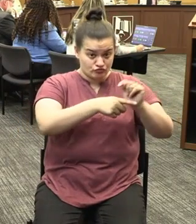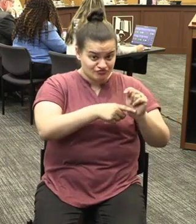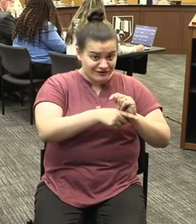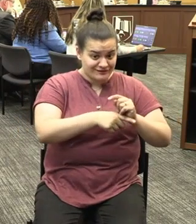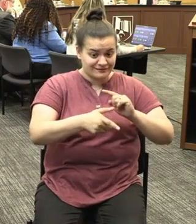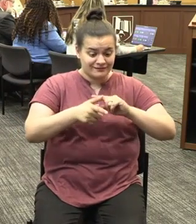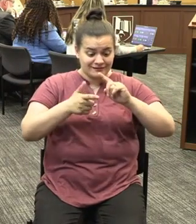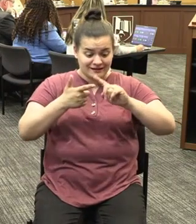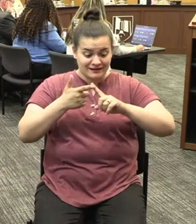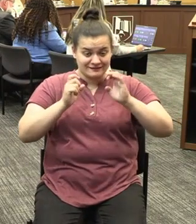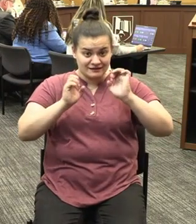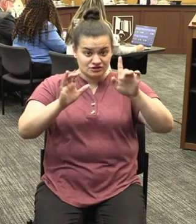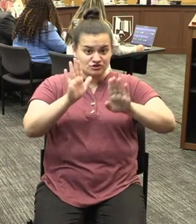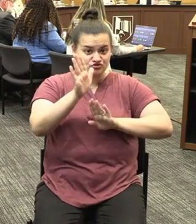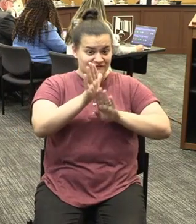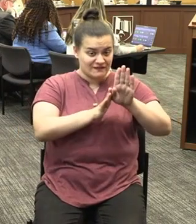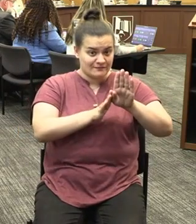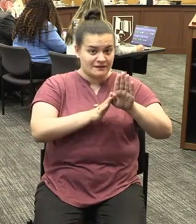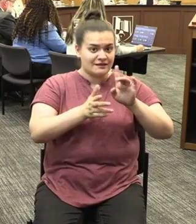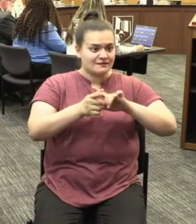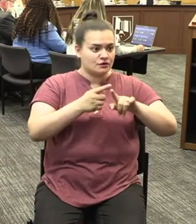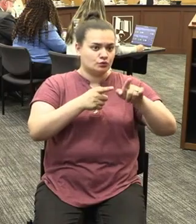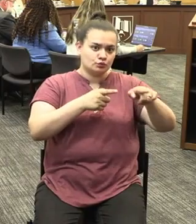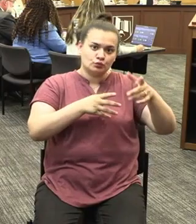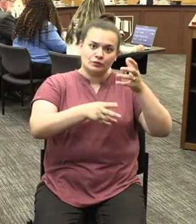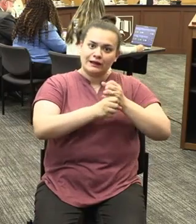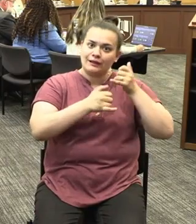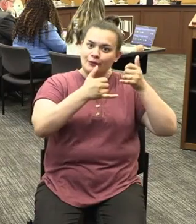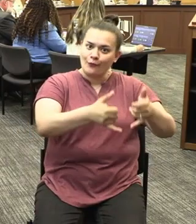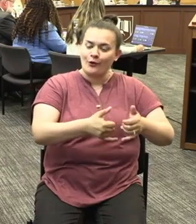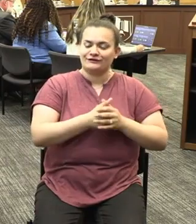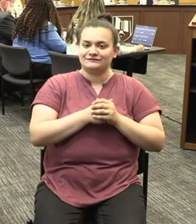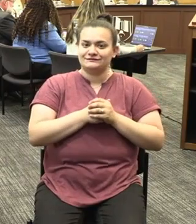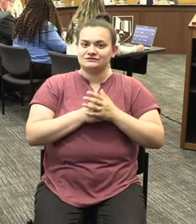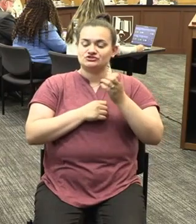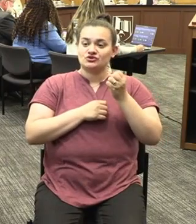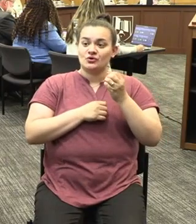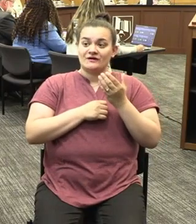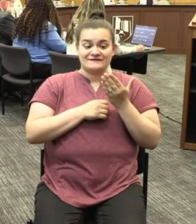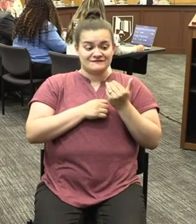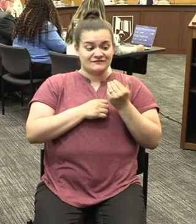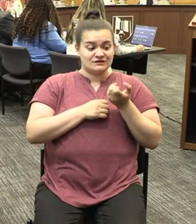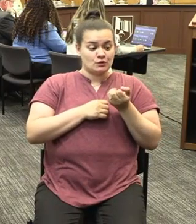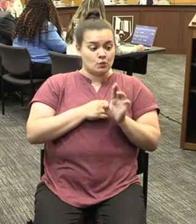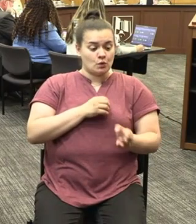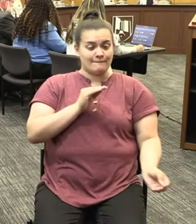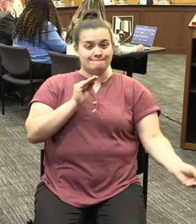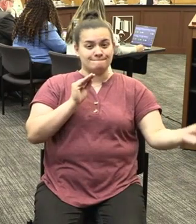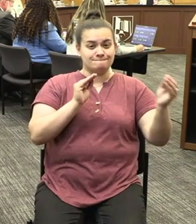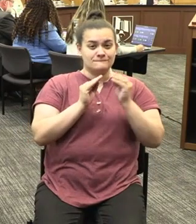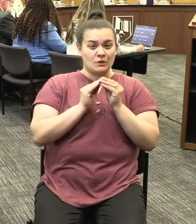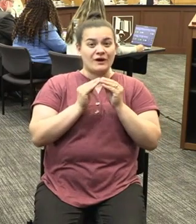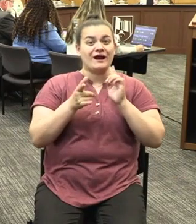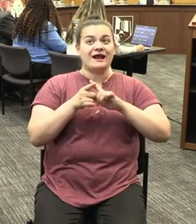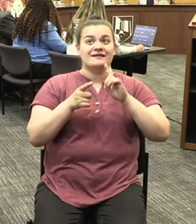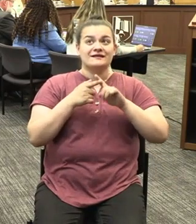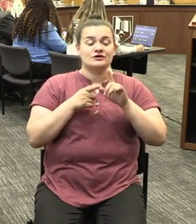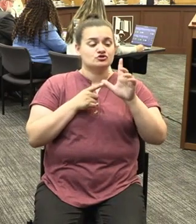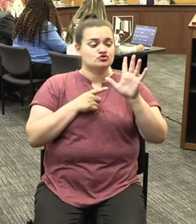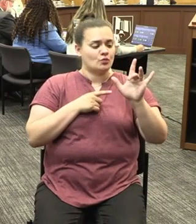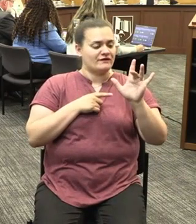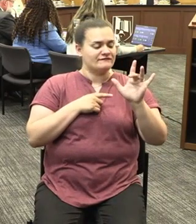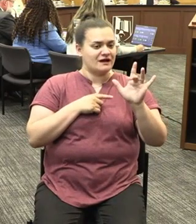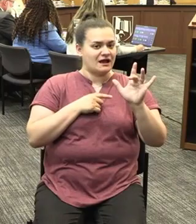the education development, then you will get an award. So 15 or more, and then